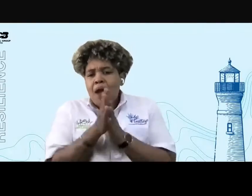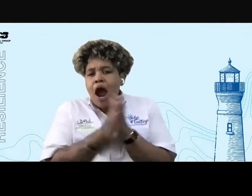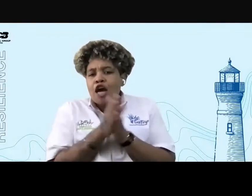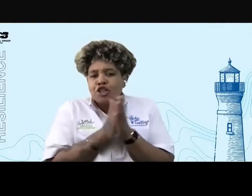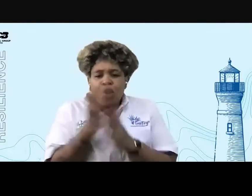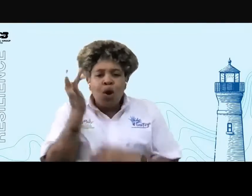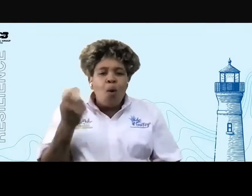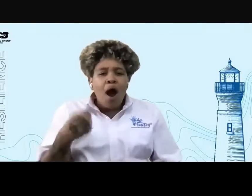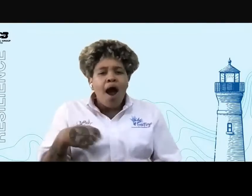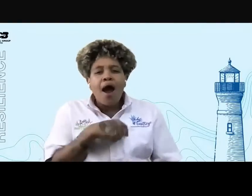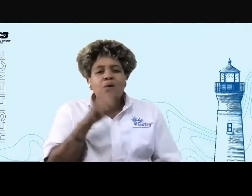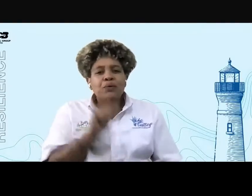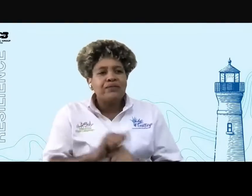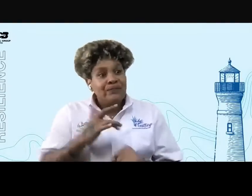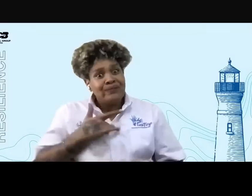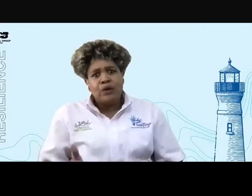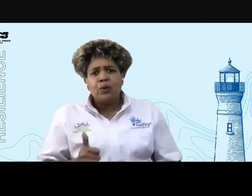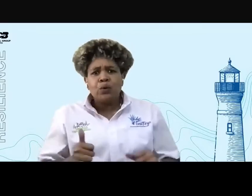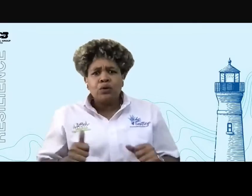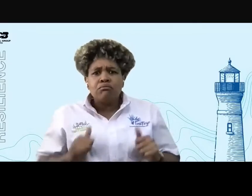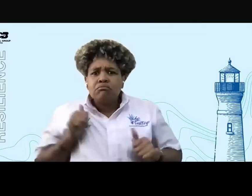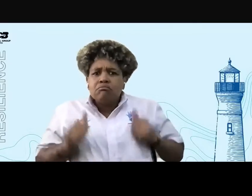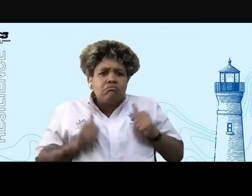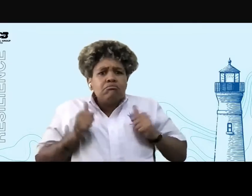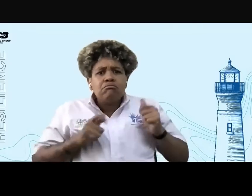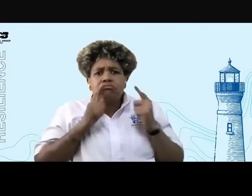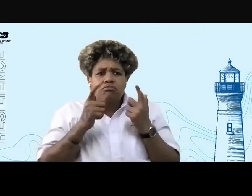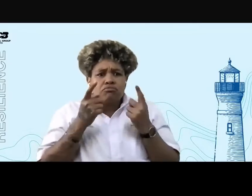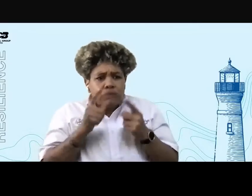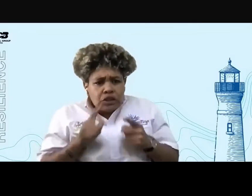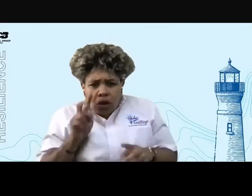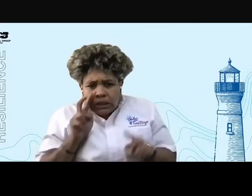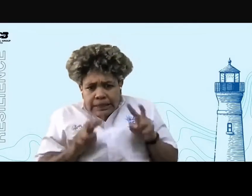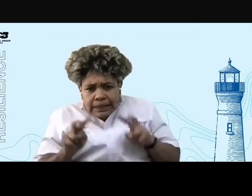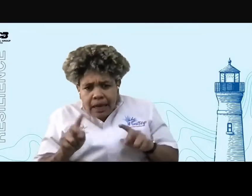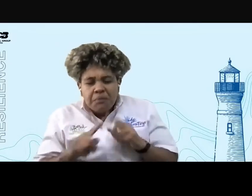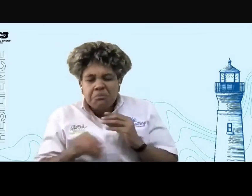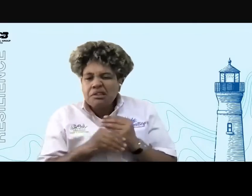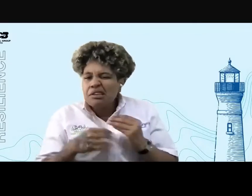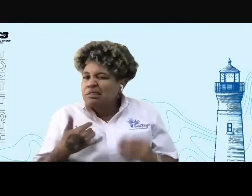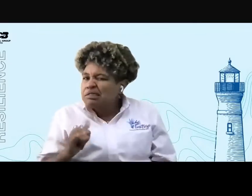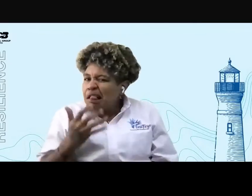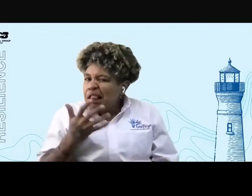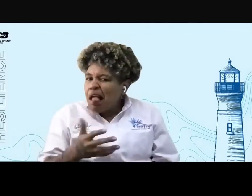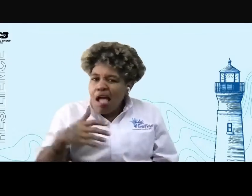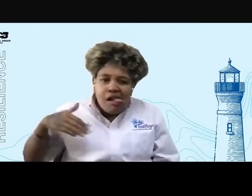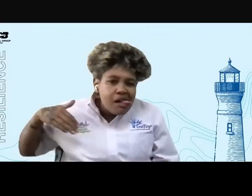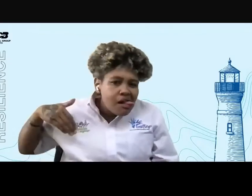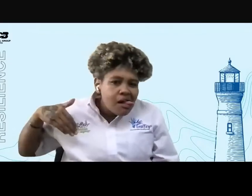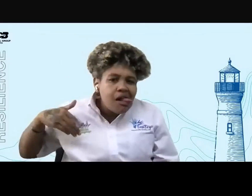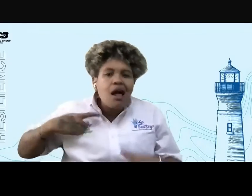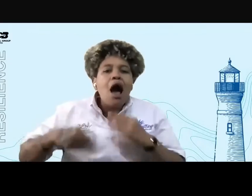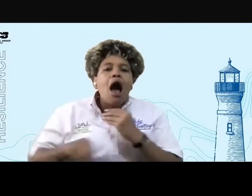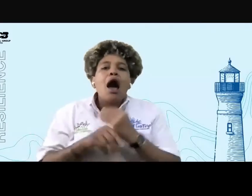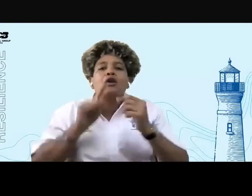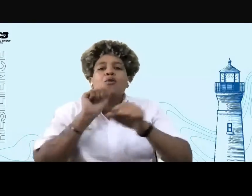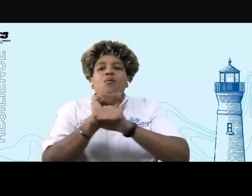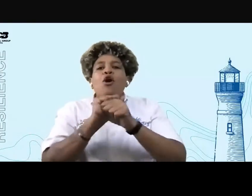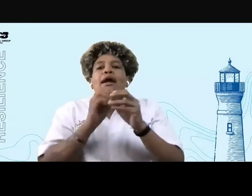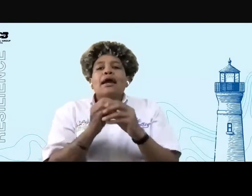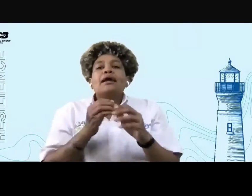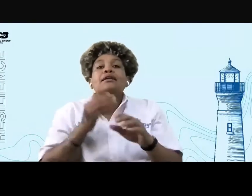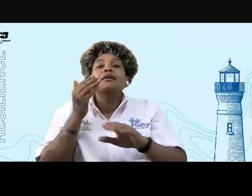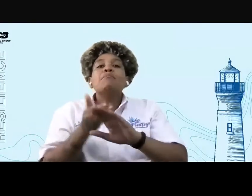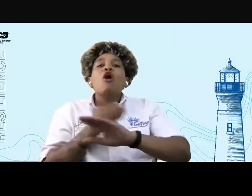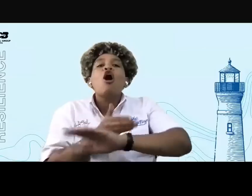are energized by the results that we have seen, but we're still not there yet. And it's a work in progress